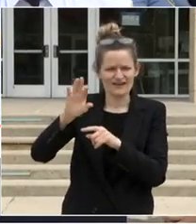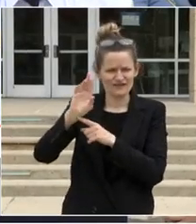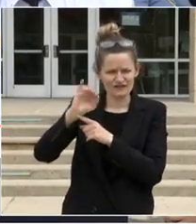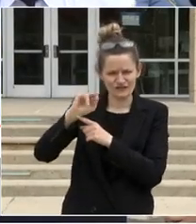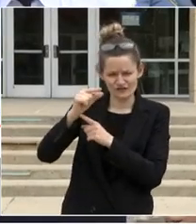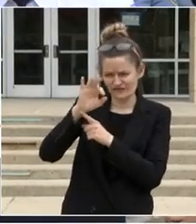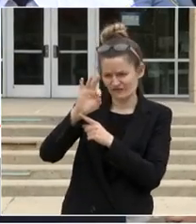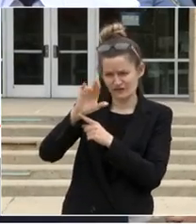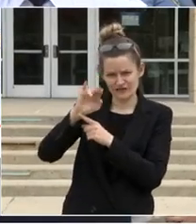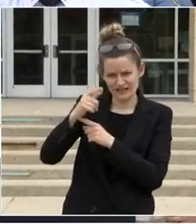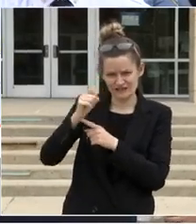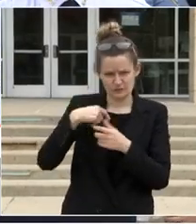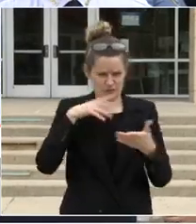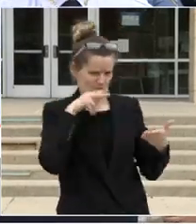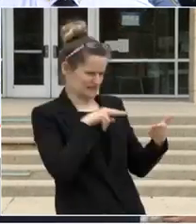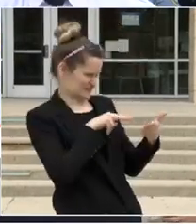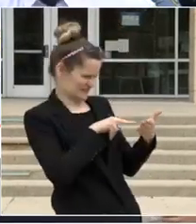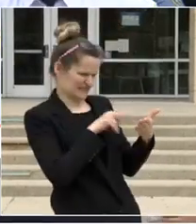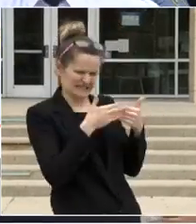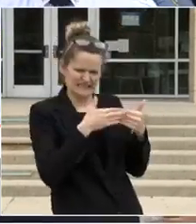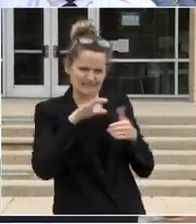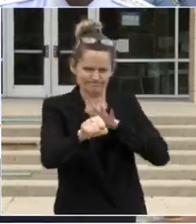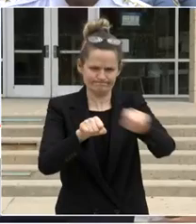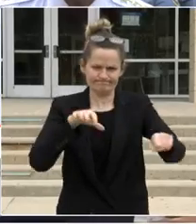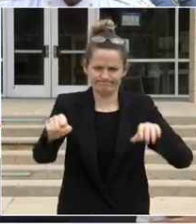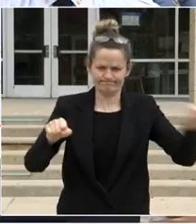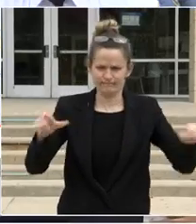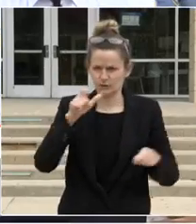well. Any other questions, community